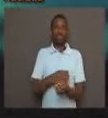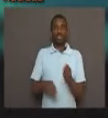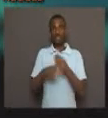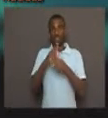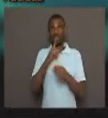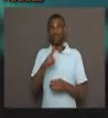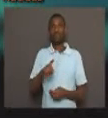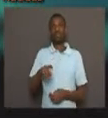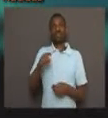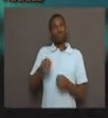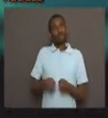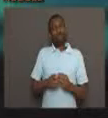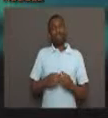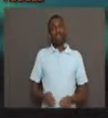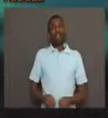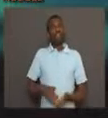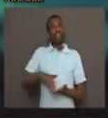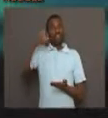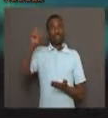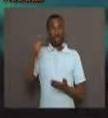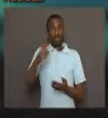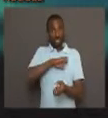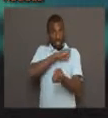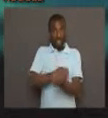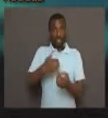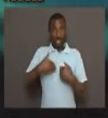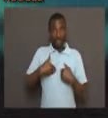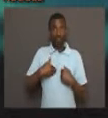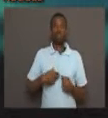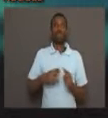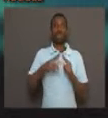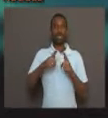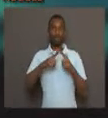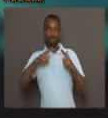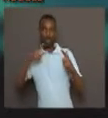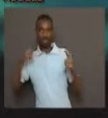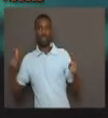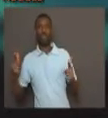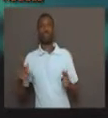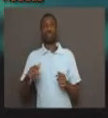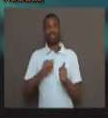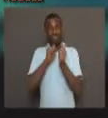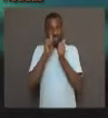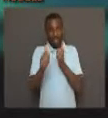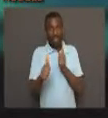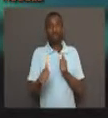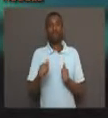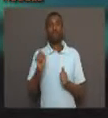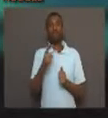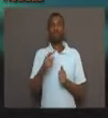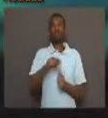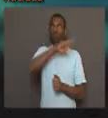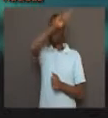orbit further away, while the electrons with a higher energy